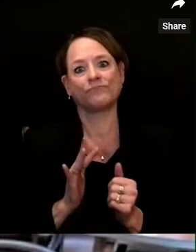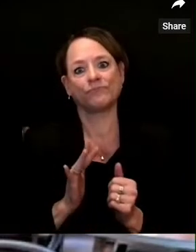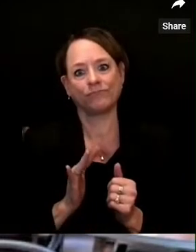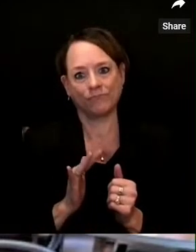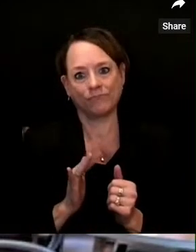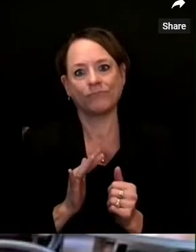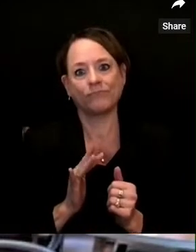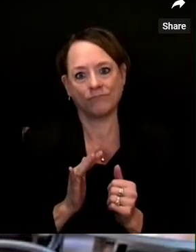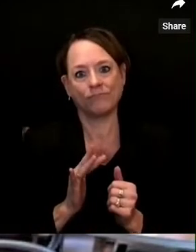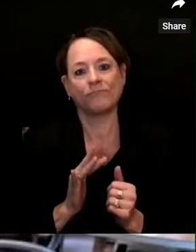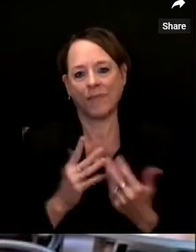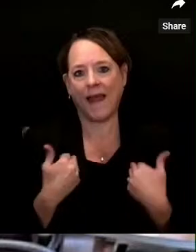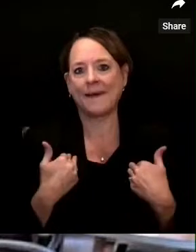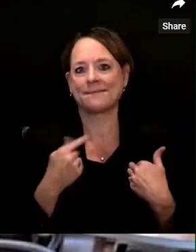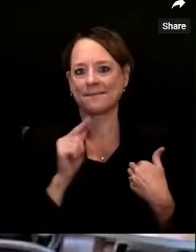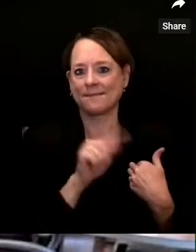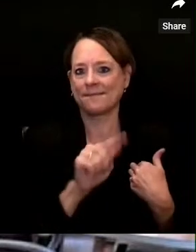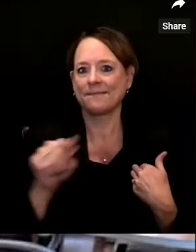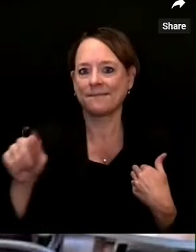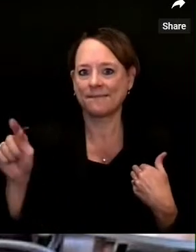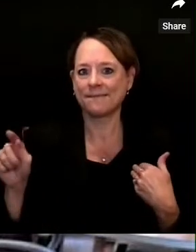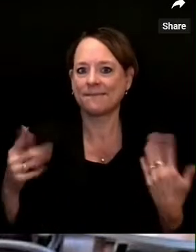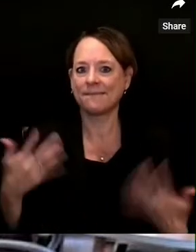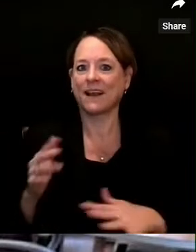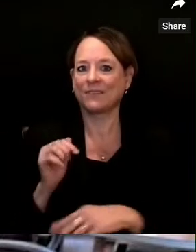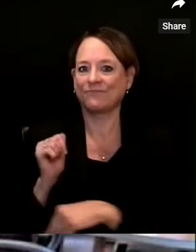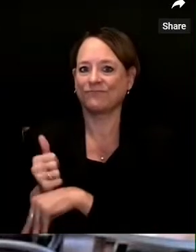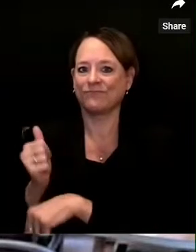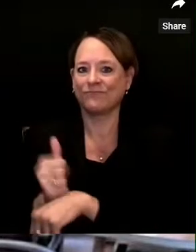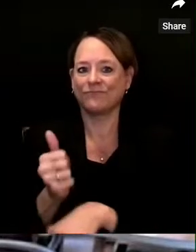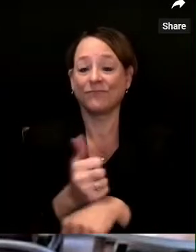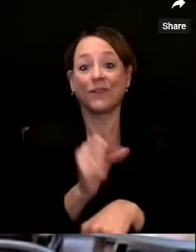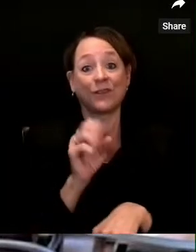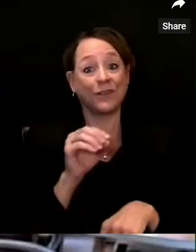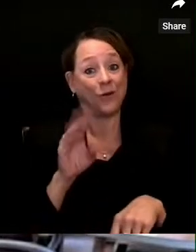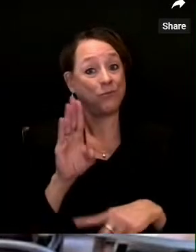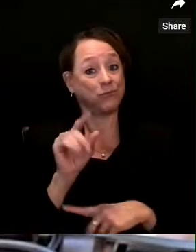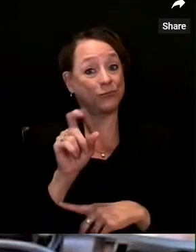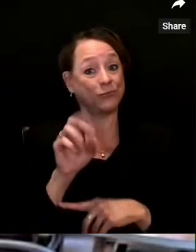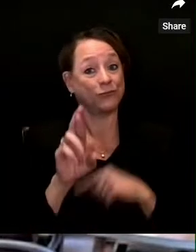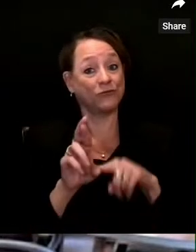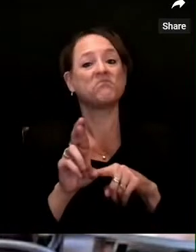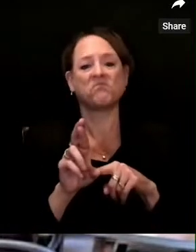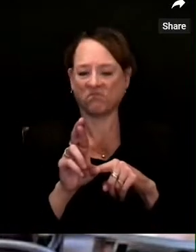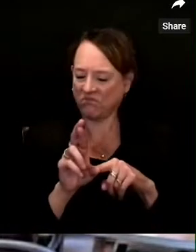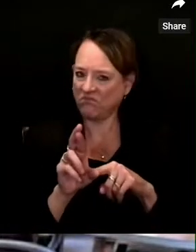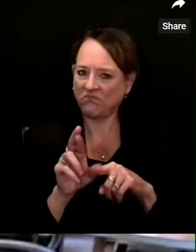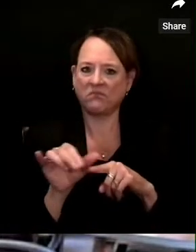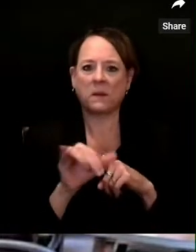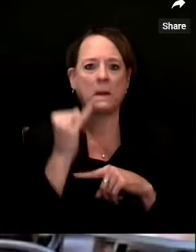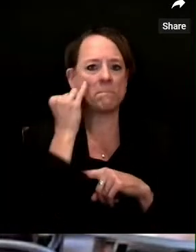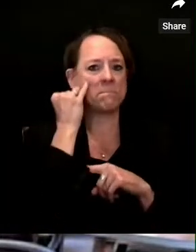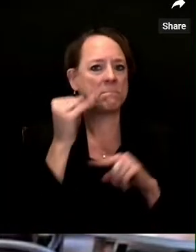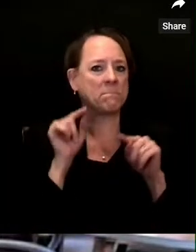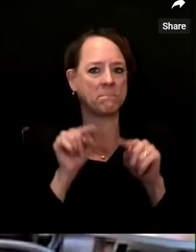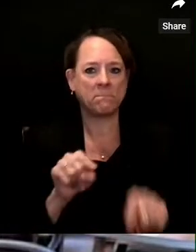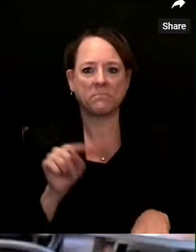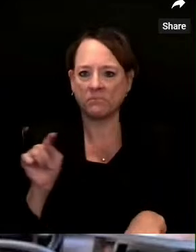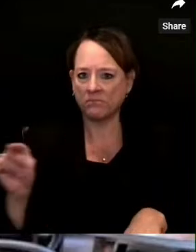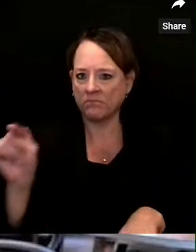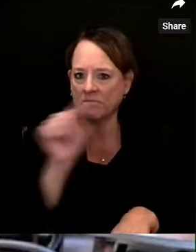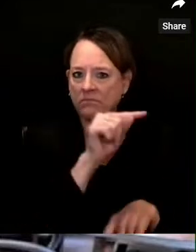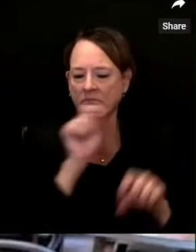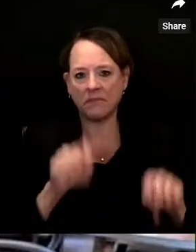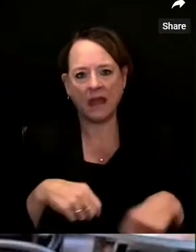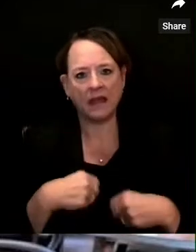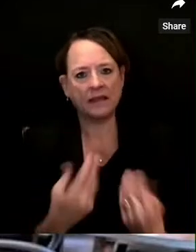move the booster train, if you will, right down that same set of tracks. I think the other thing to keep in